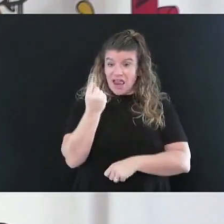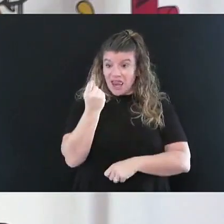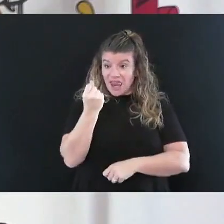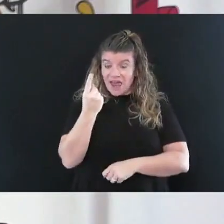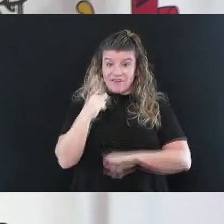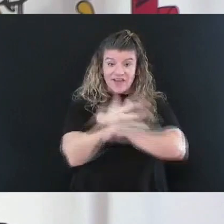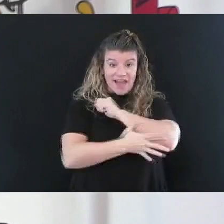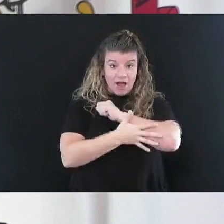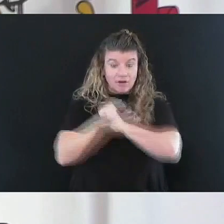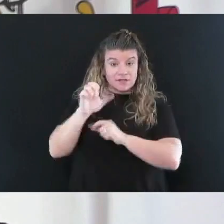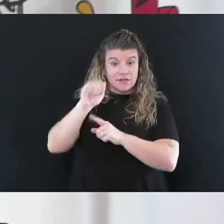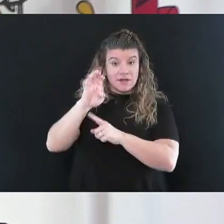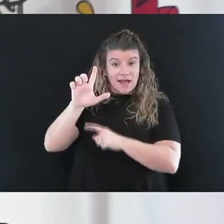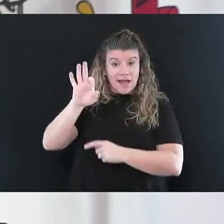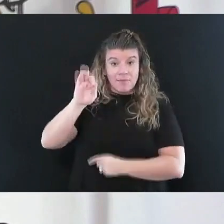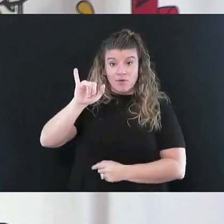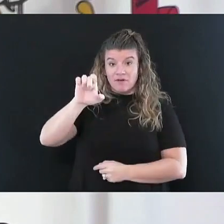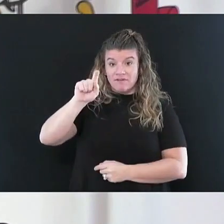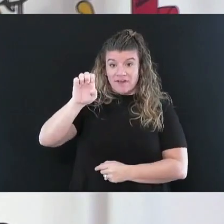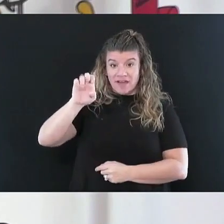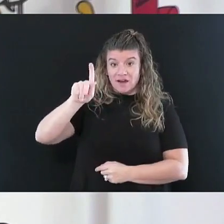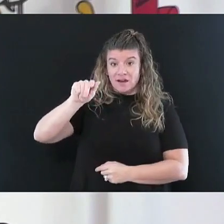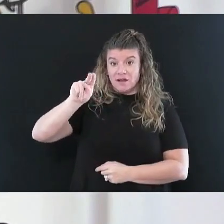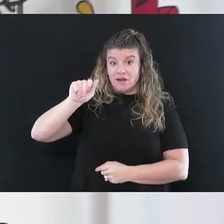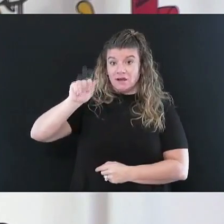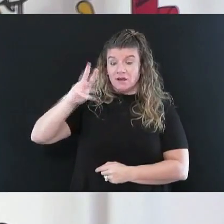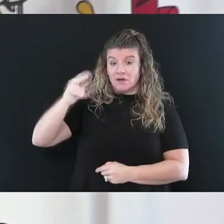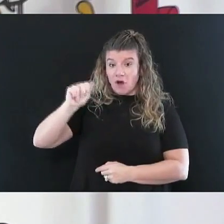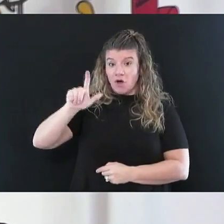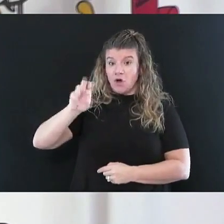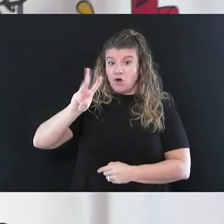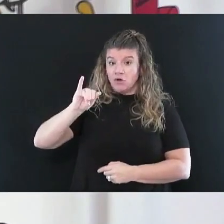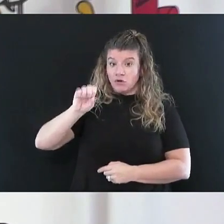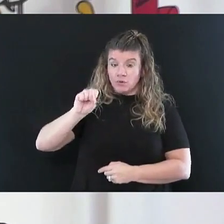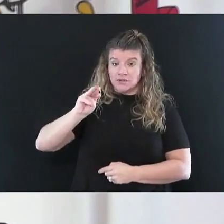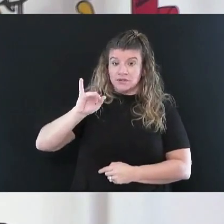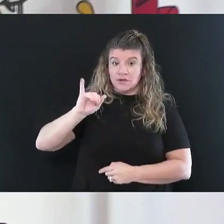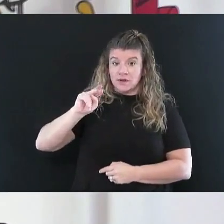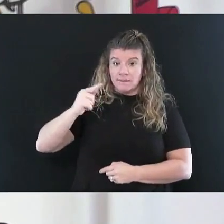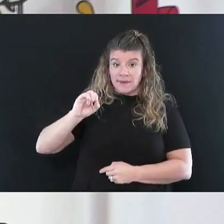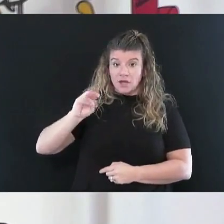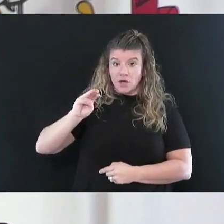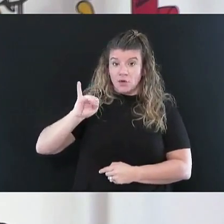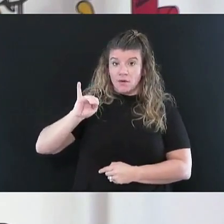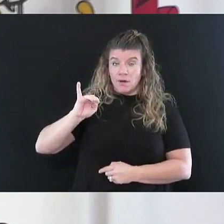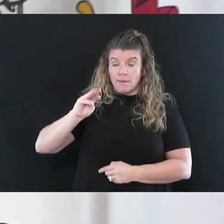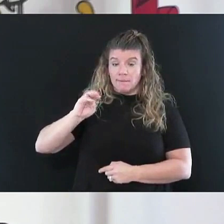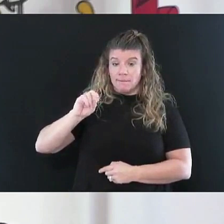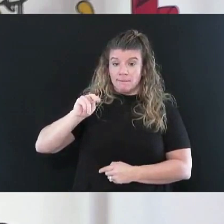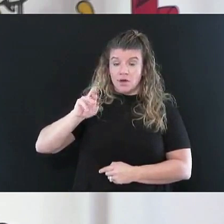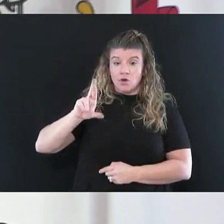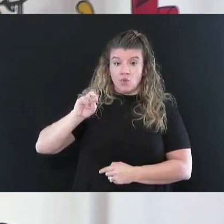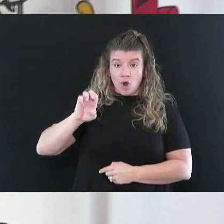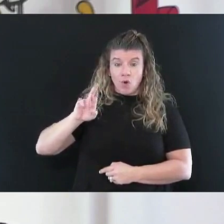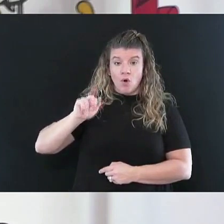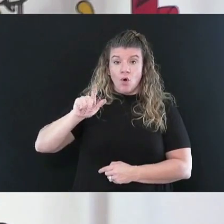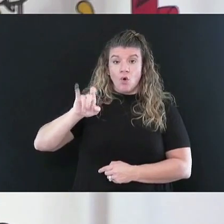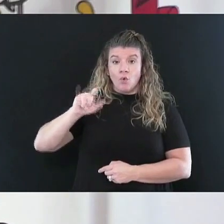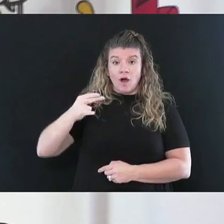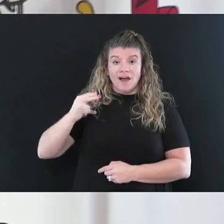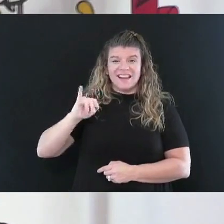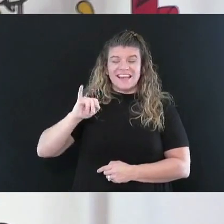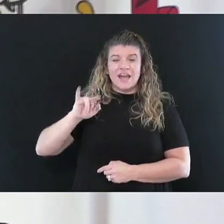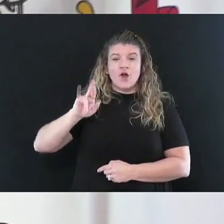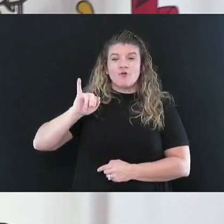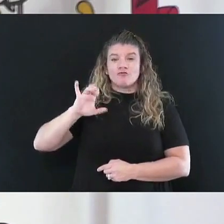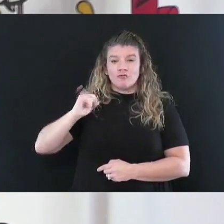That's Cabell, Fayette, Kanawha, Lewis, Mingo, Monroe, Raleigh, Ritchie, Tyler, Wayne, and